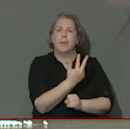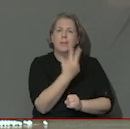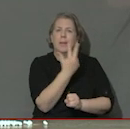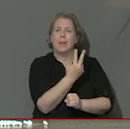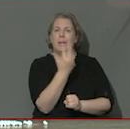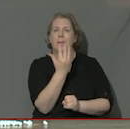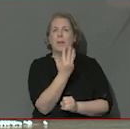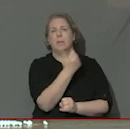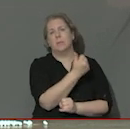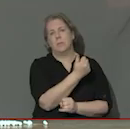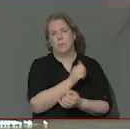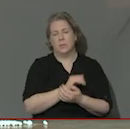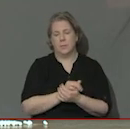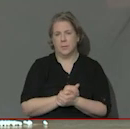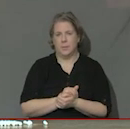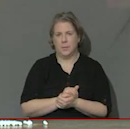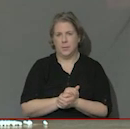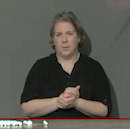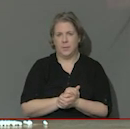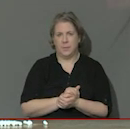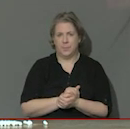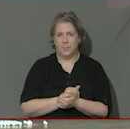28,896.